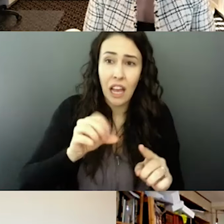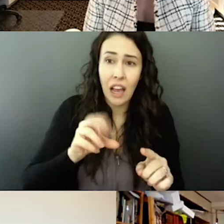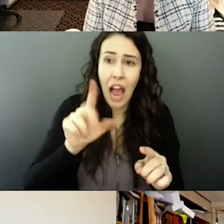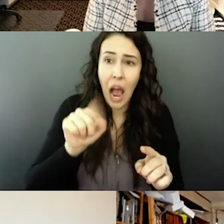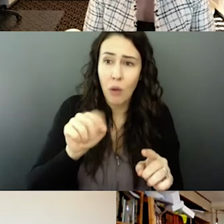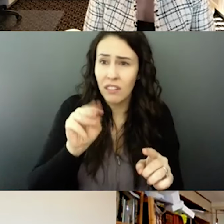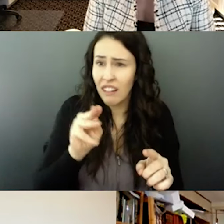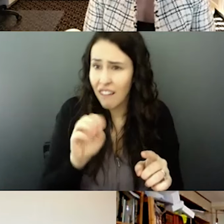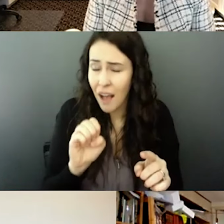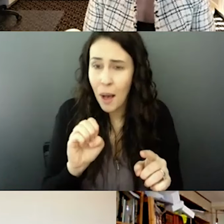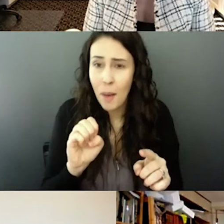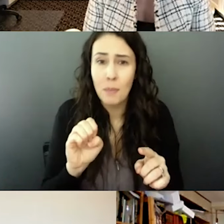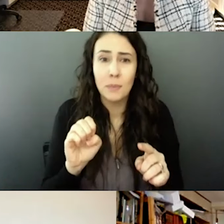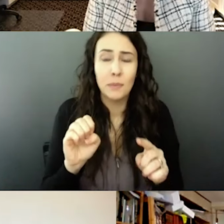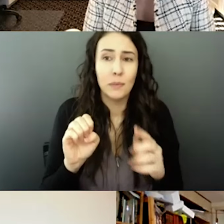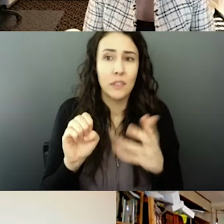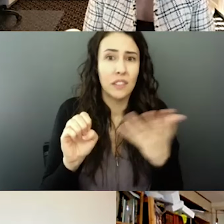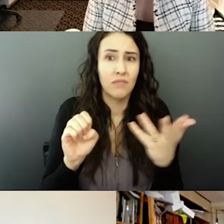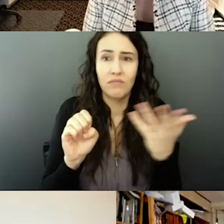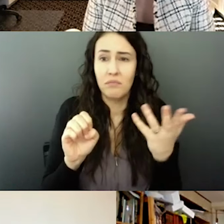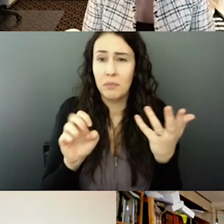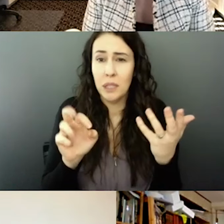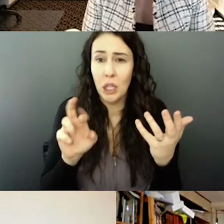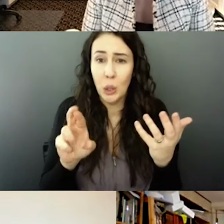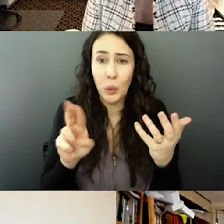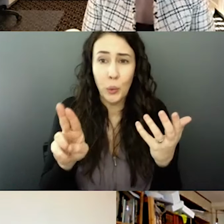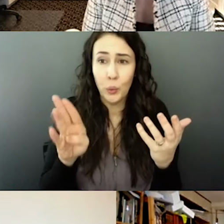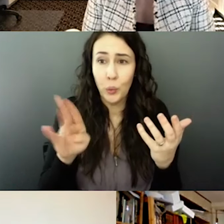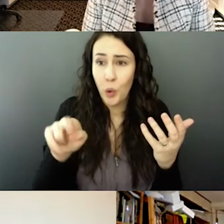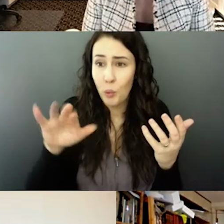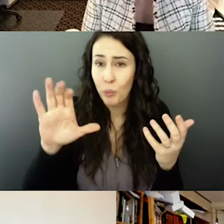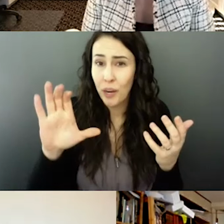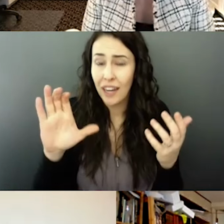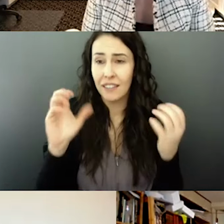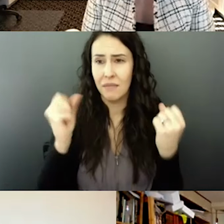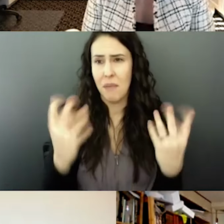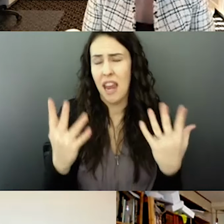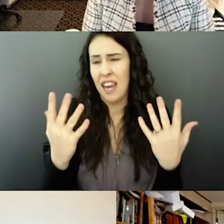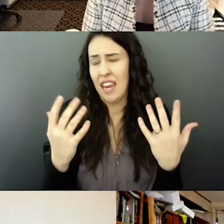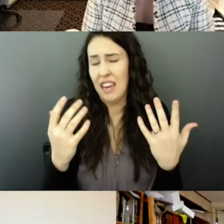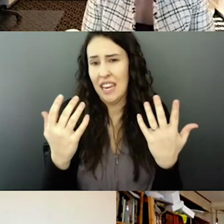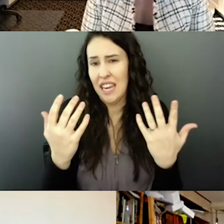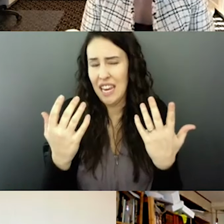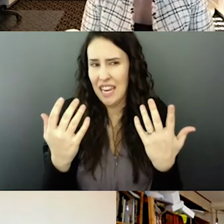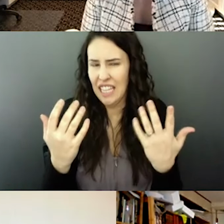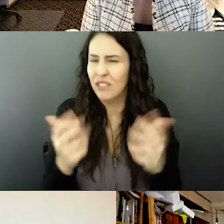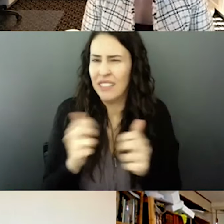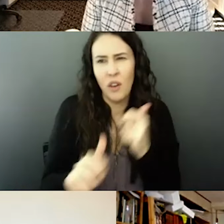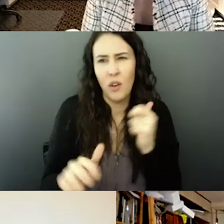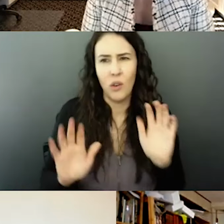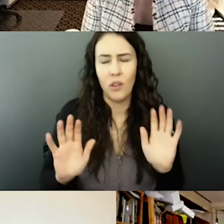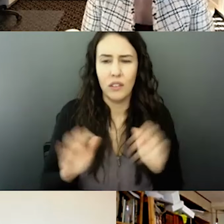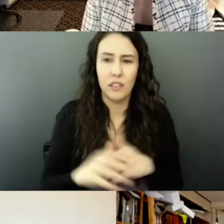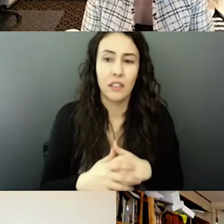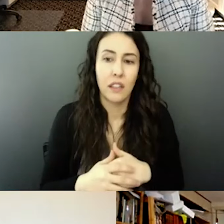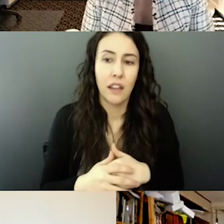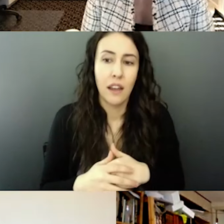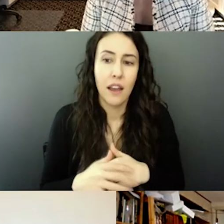to learn, no rubric. I mean, it's just so many things to say about it that was very difficult. And again, as far